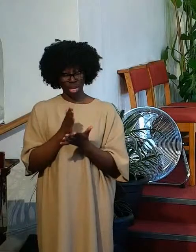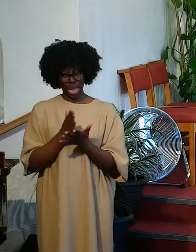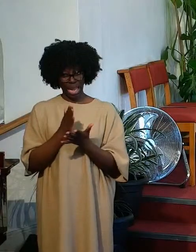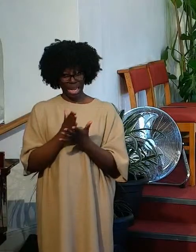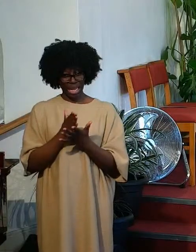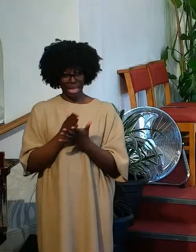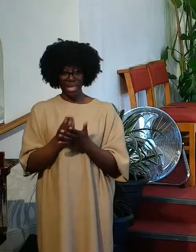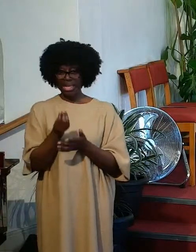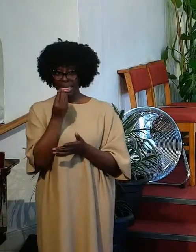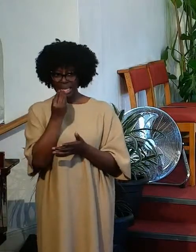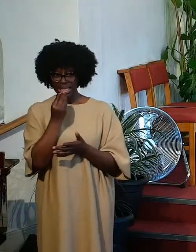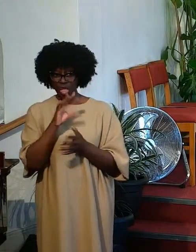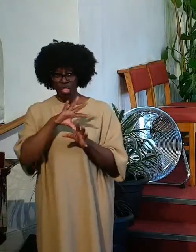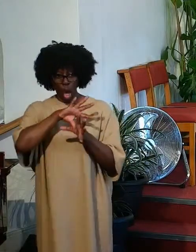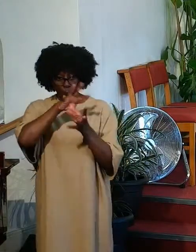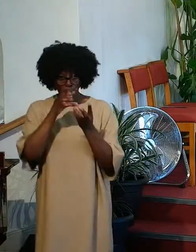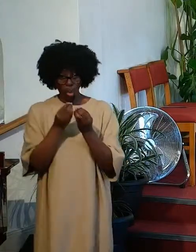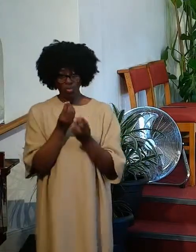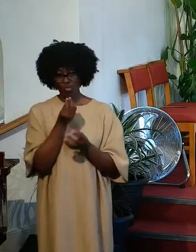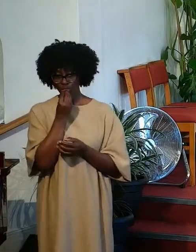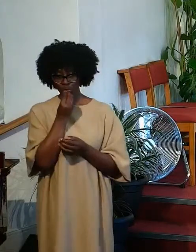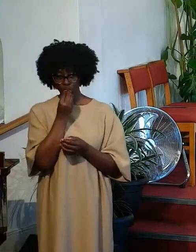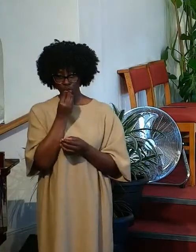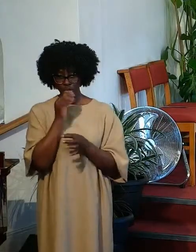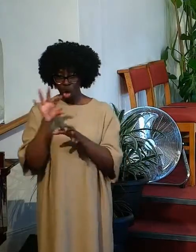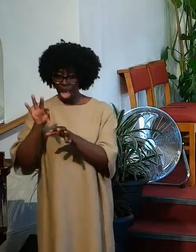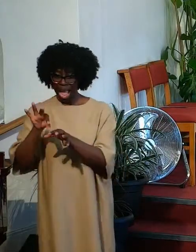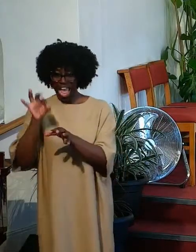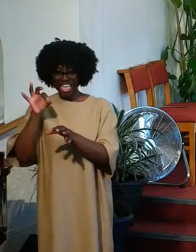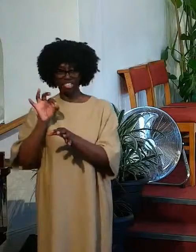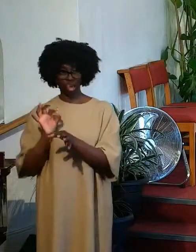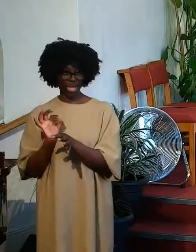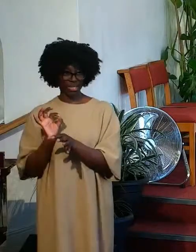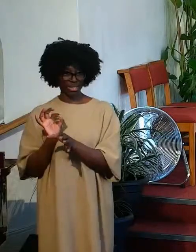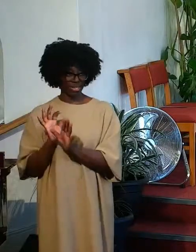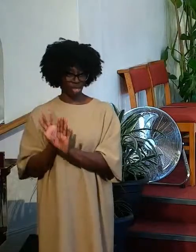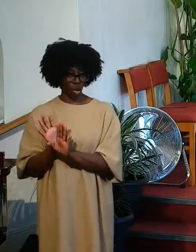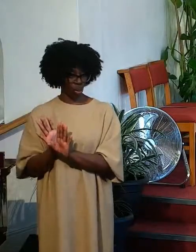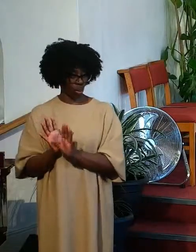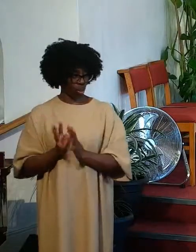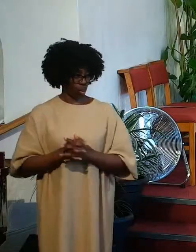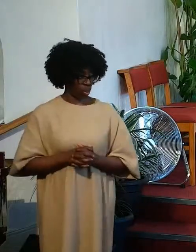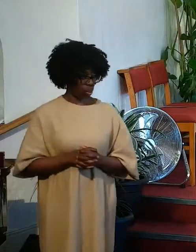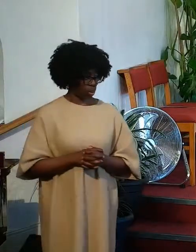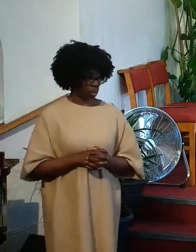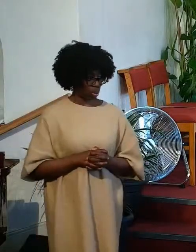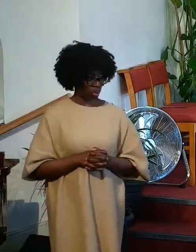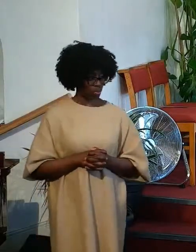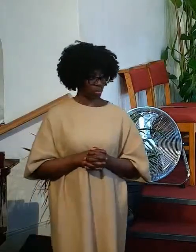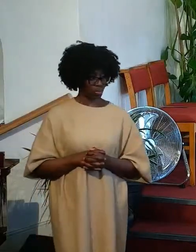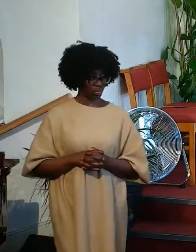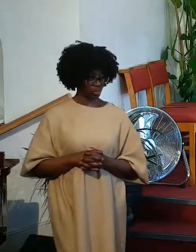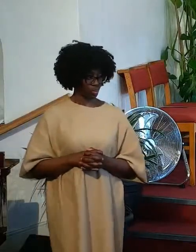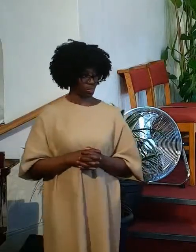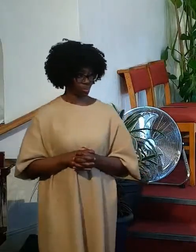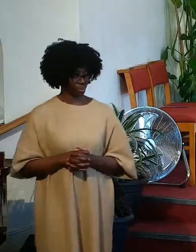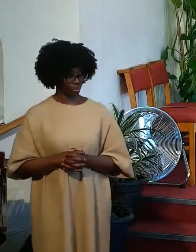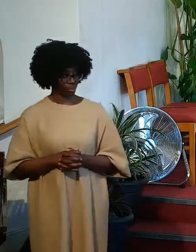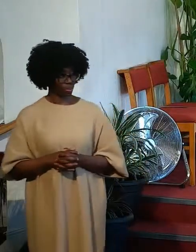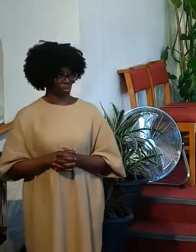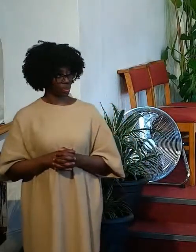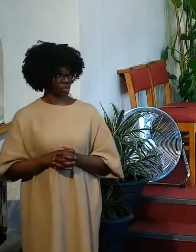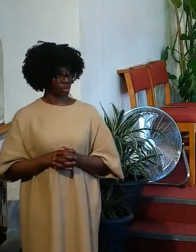rather than focusing on a single element. Yeah, just to add to that, in some products, you have something